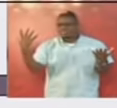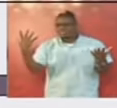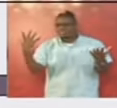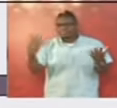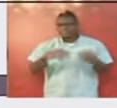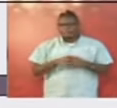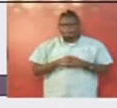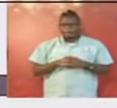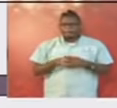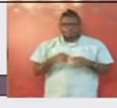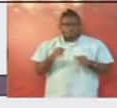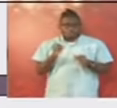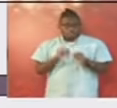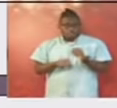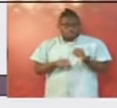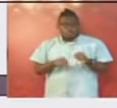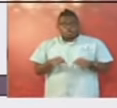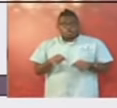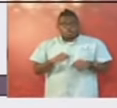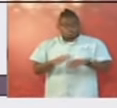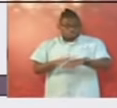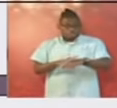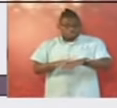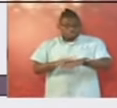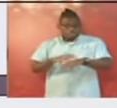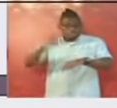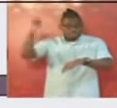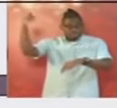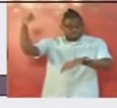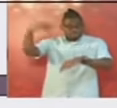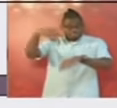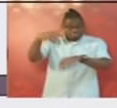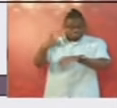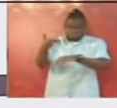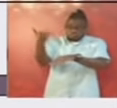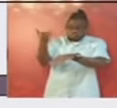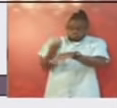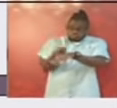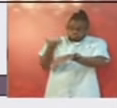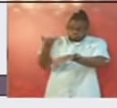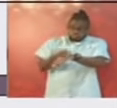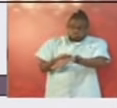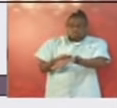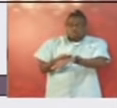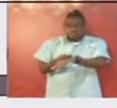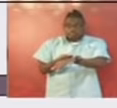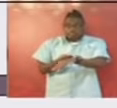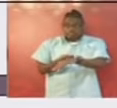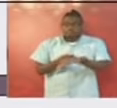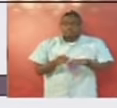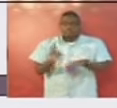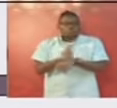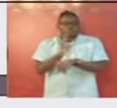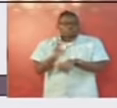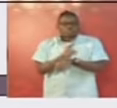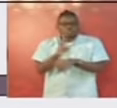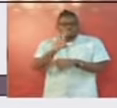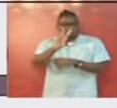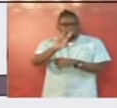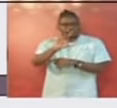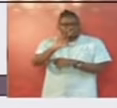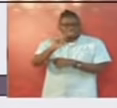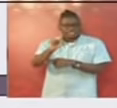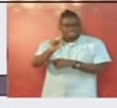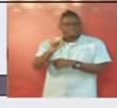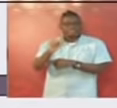sun's light. So those rays of light that would be involved with the activation and utilization of vitamin D. And we know that